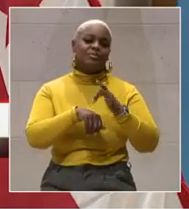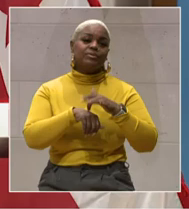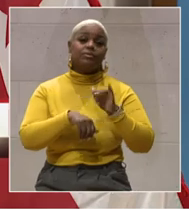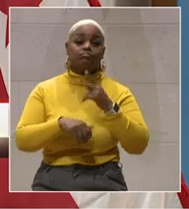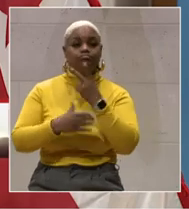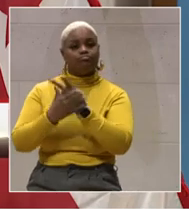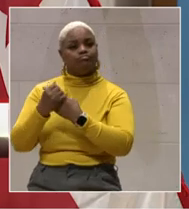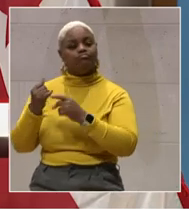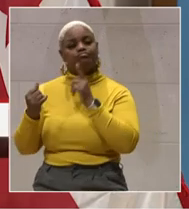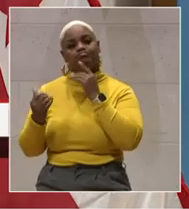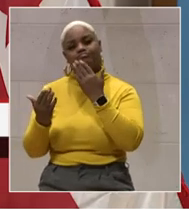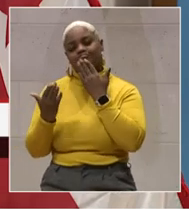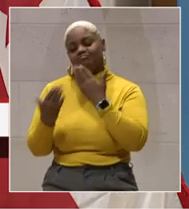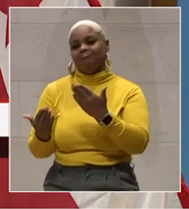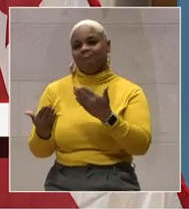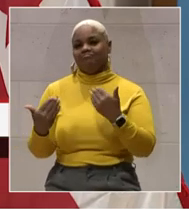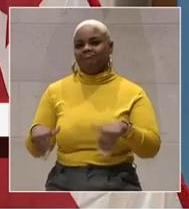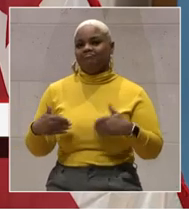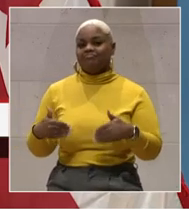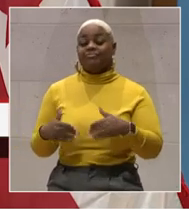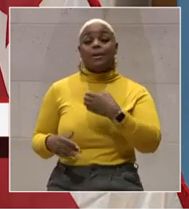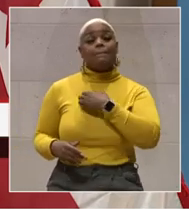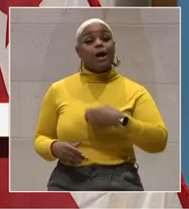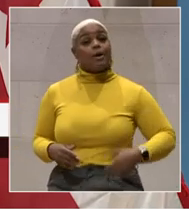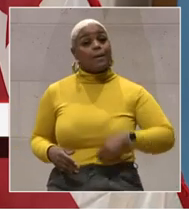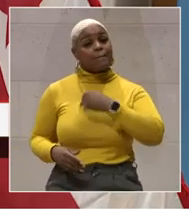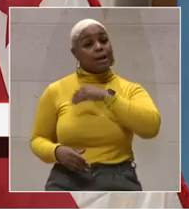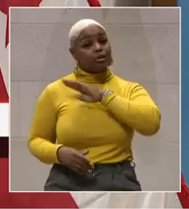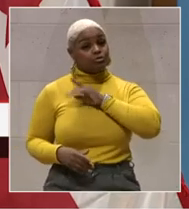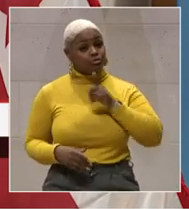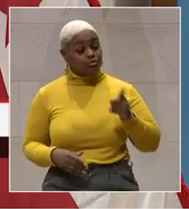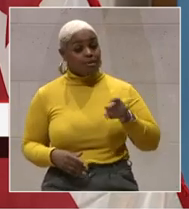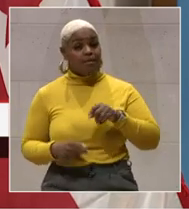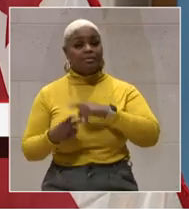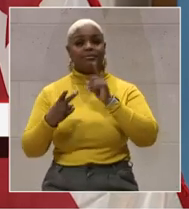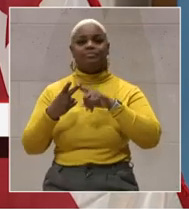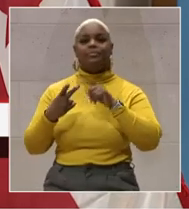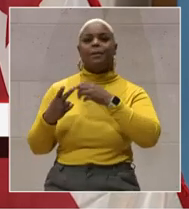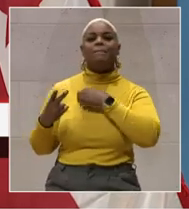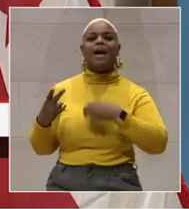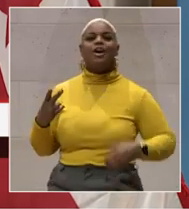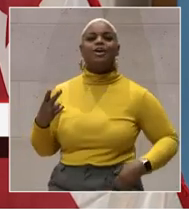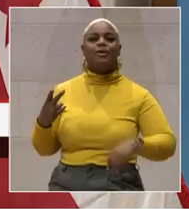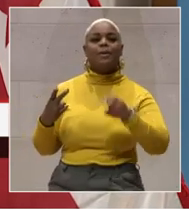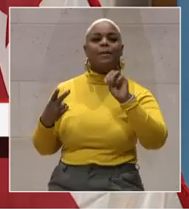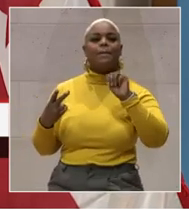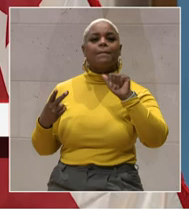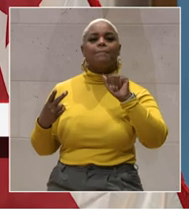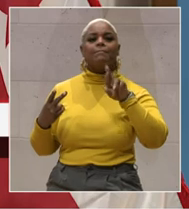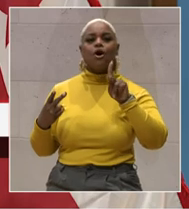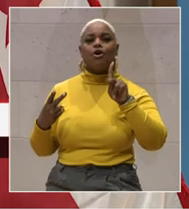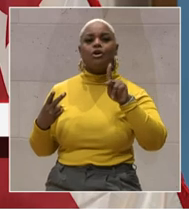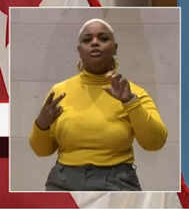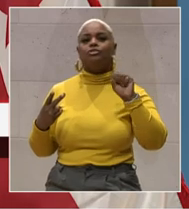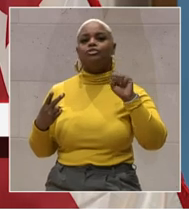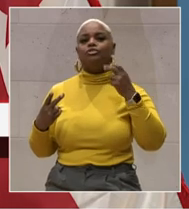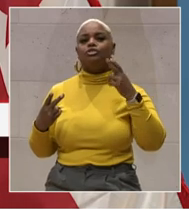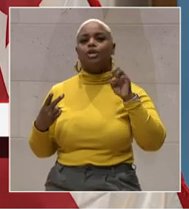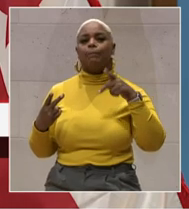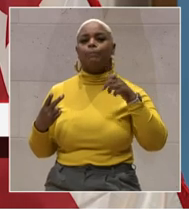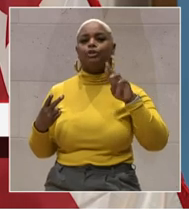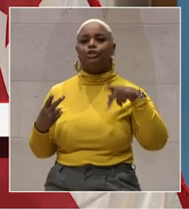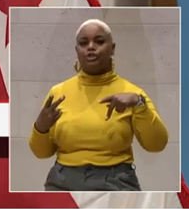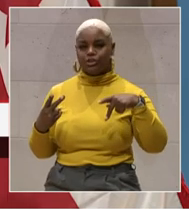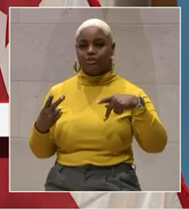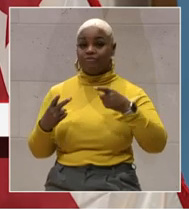champions. Mayor Muriel Bowser and Mayor Mark Shepard of Clearfield, Utah, as